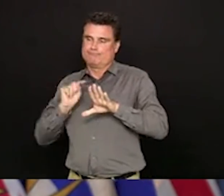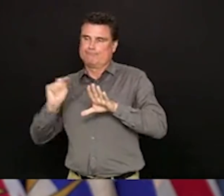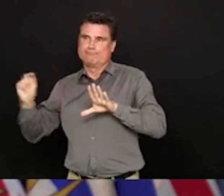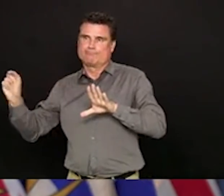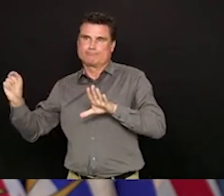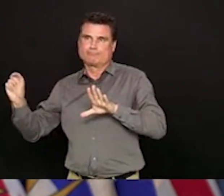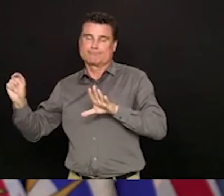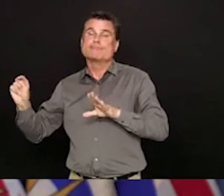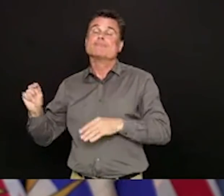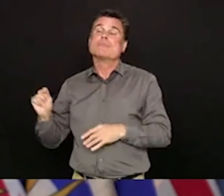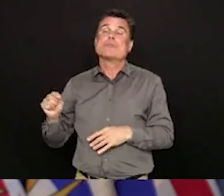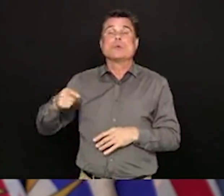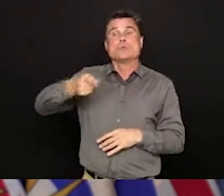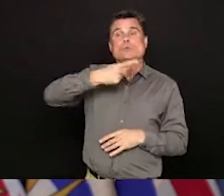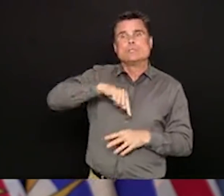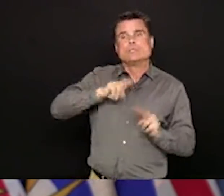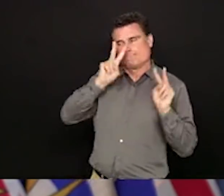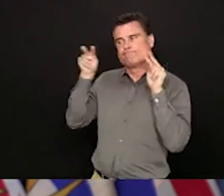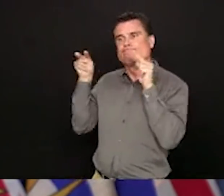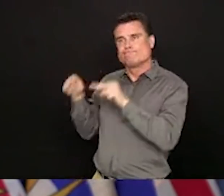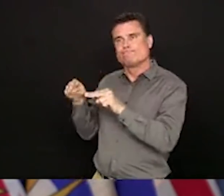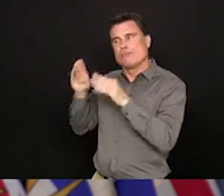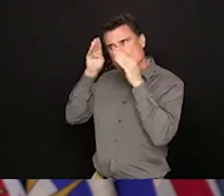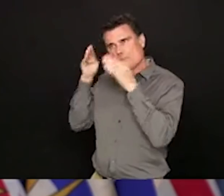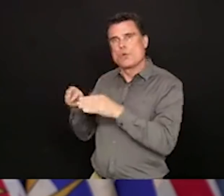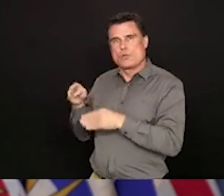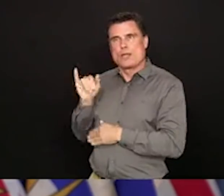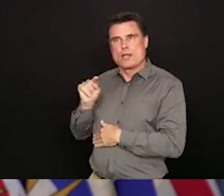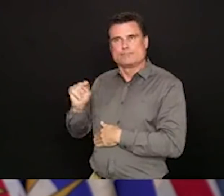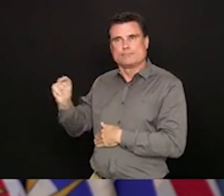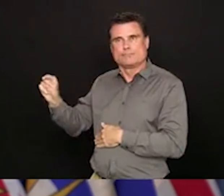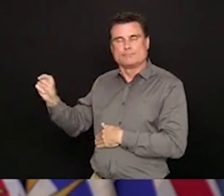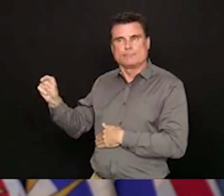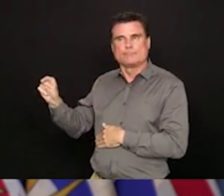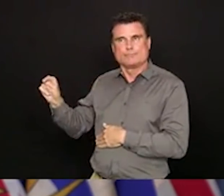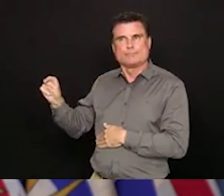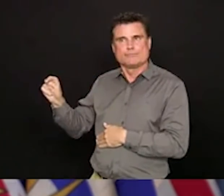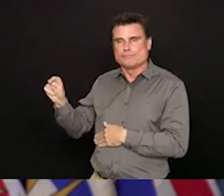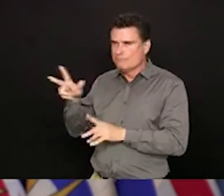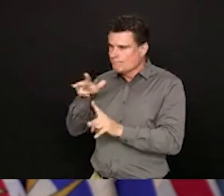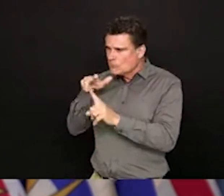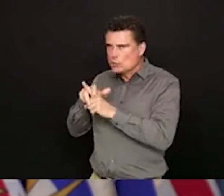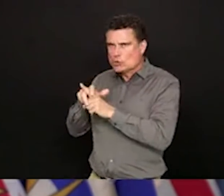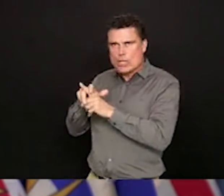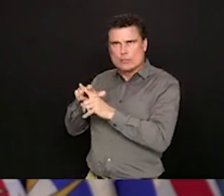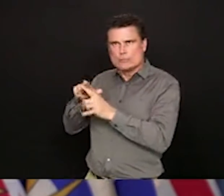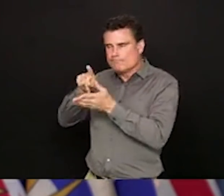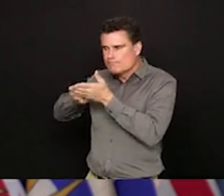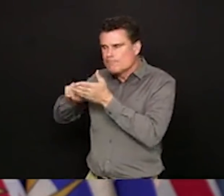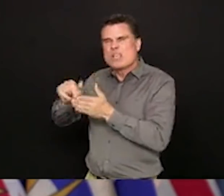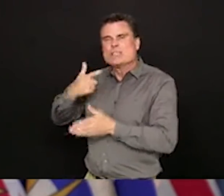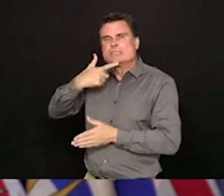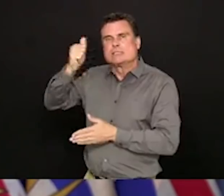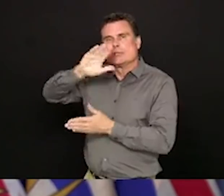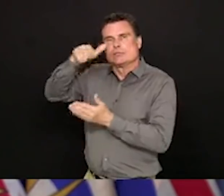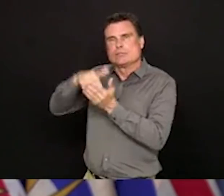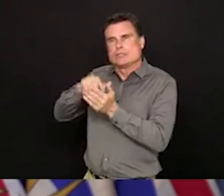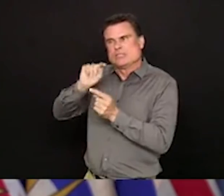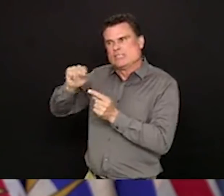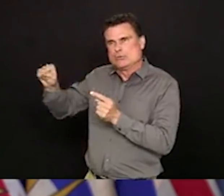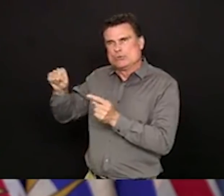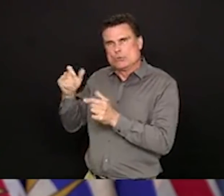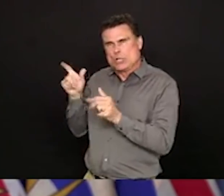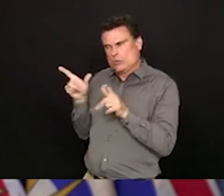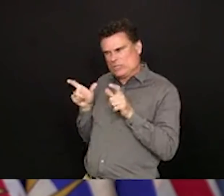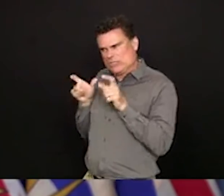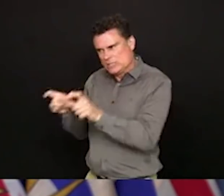detecting any cases in our long-term care sector very early, and that's a reflection of the numbers that we're dealing